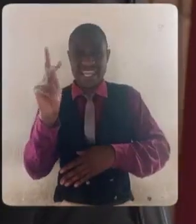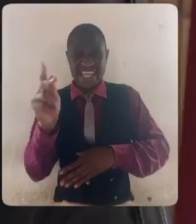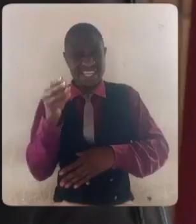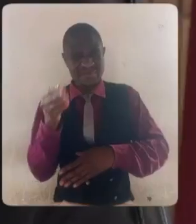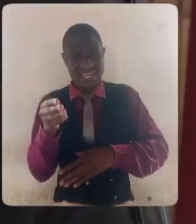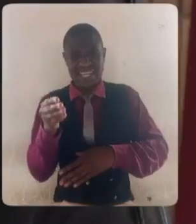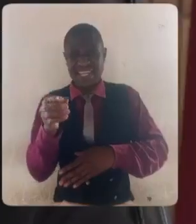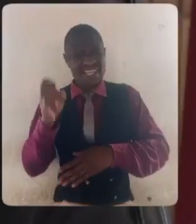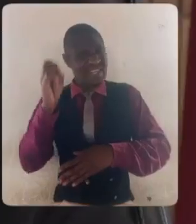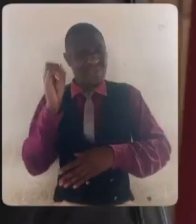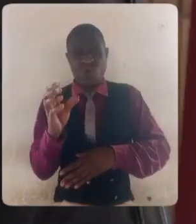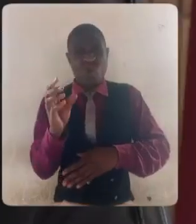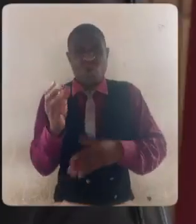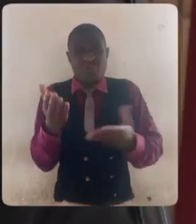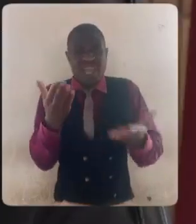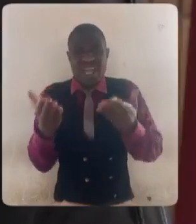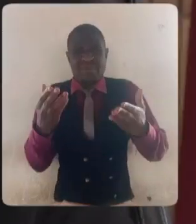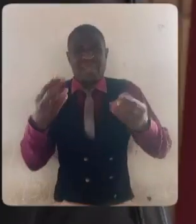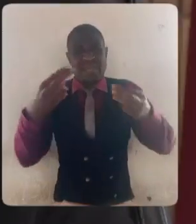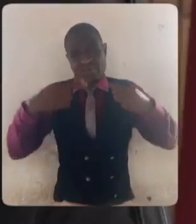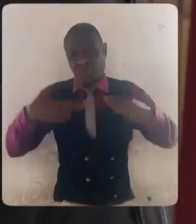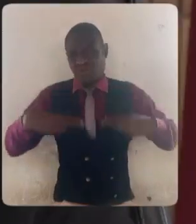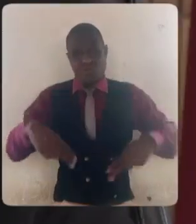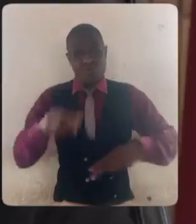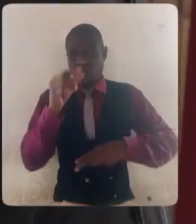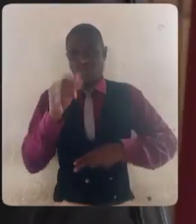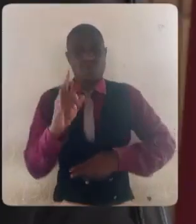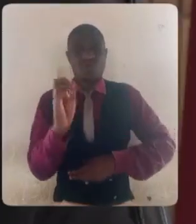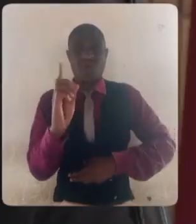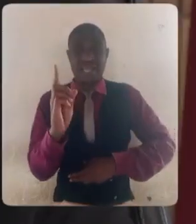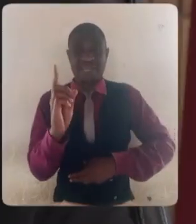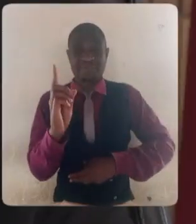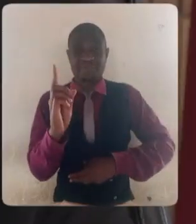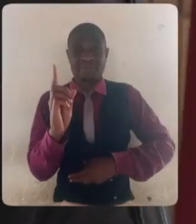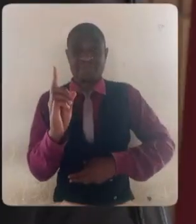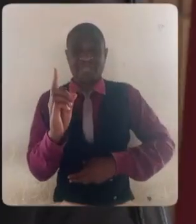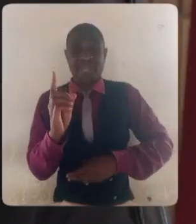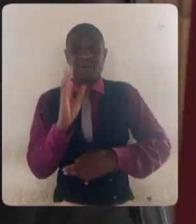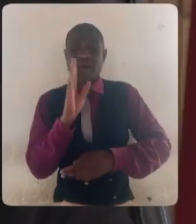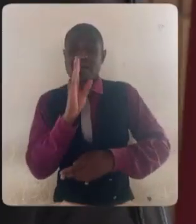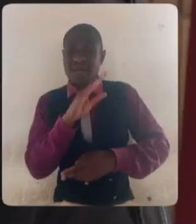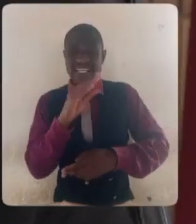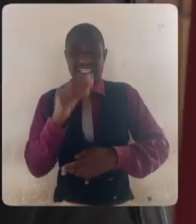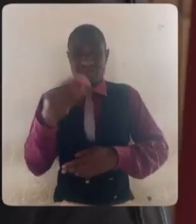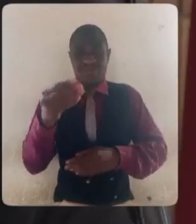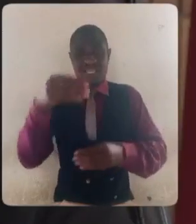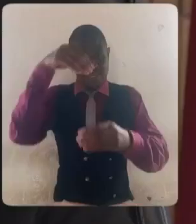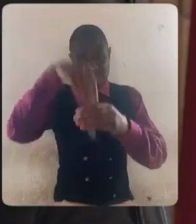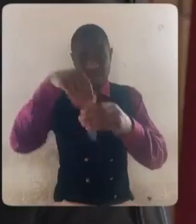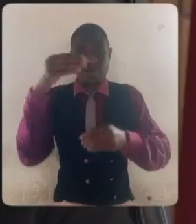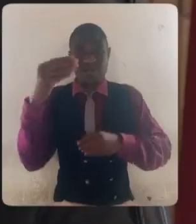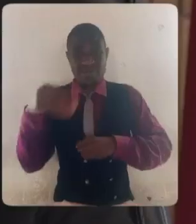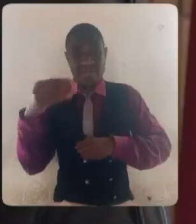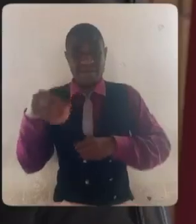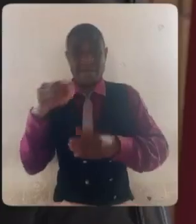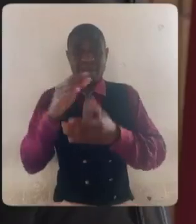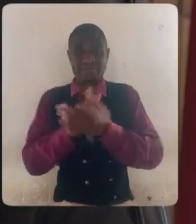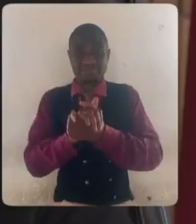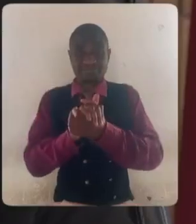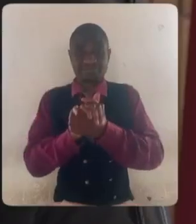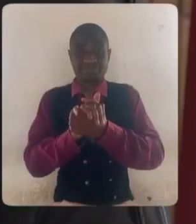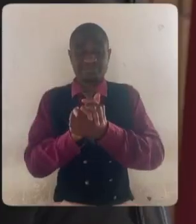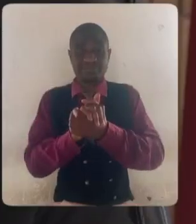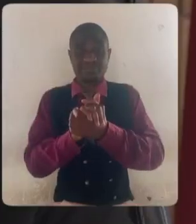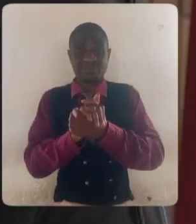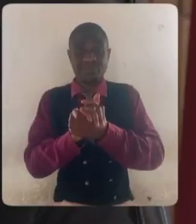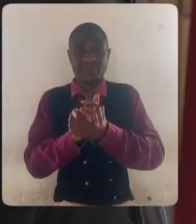on your preferred local government candidate. After ticking or stamping, fold your ballot paper and put it inside the